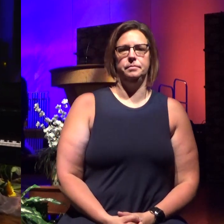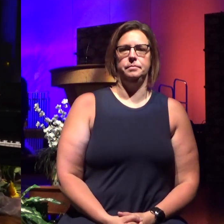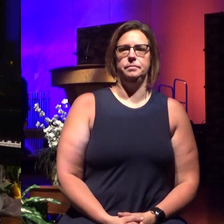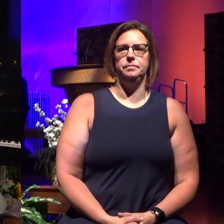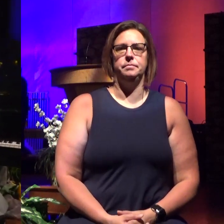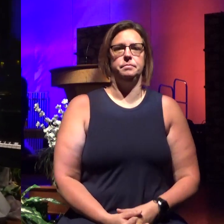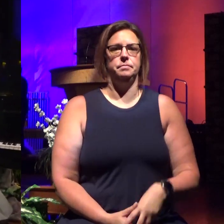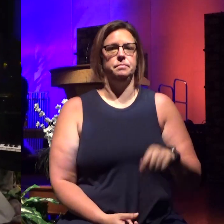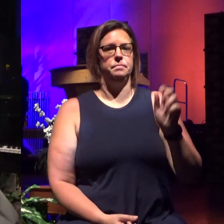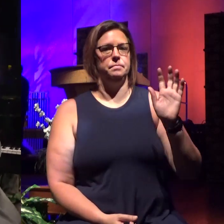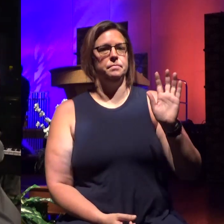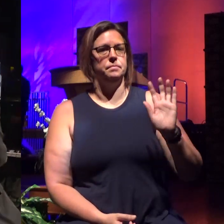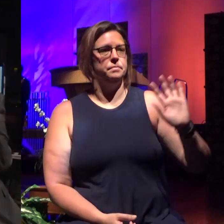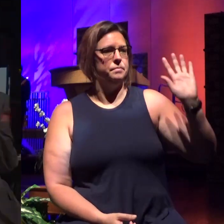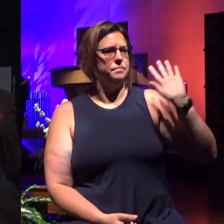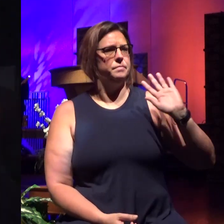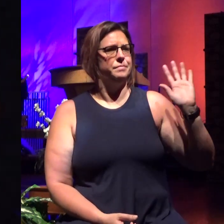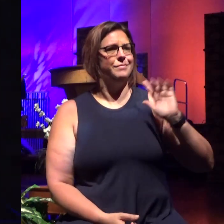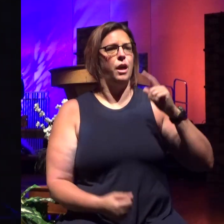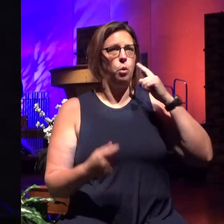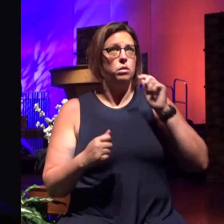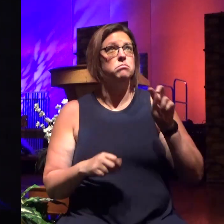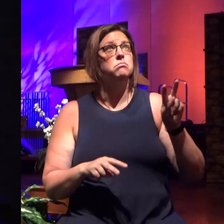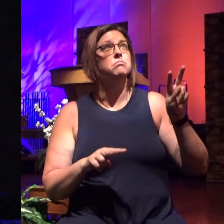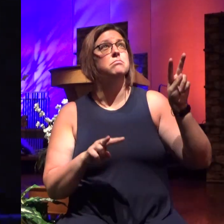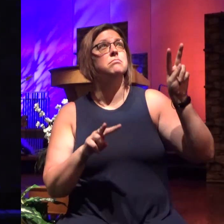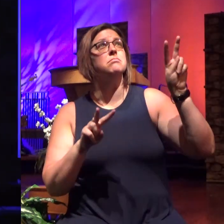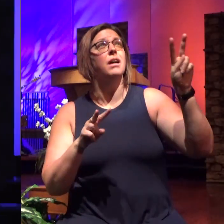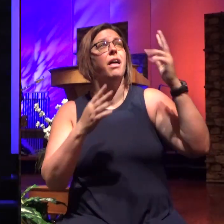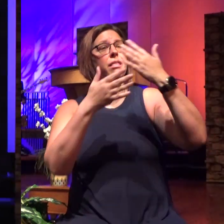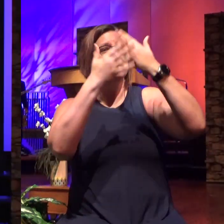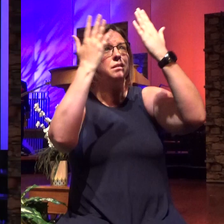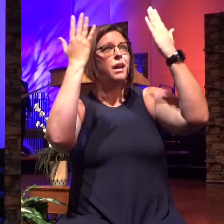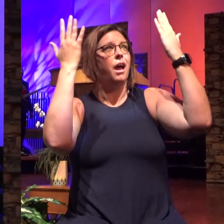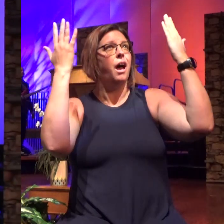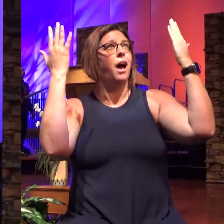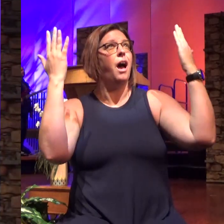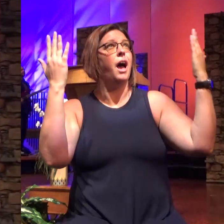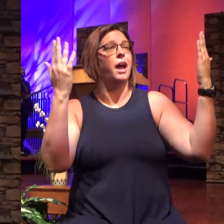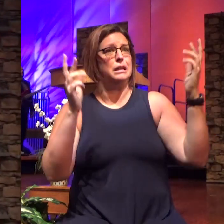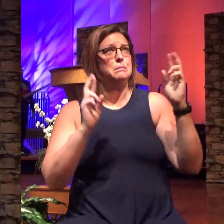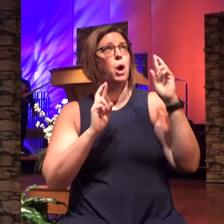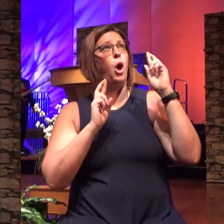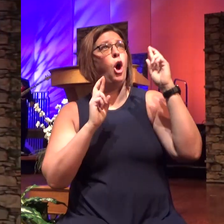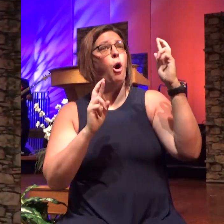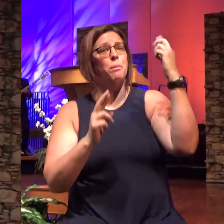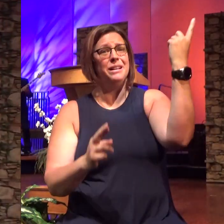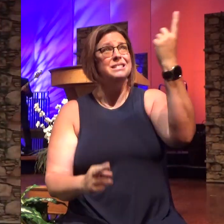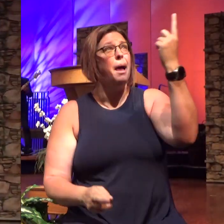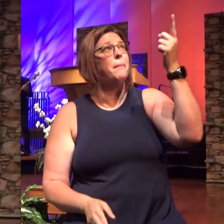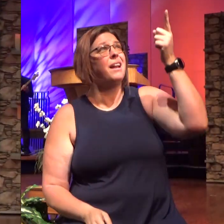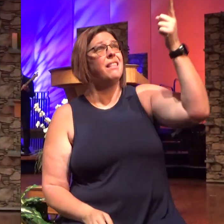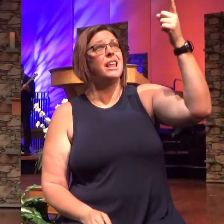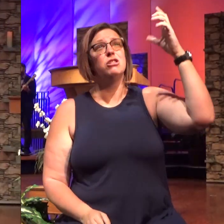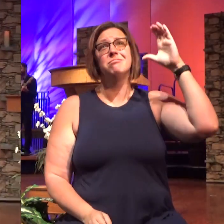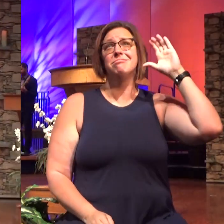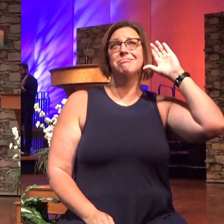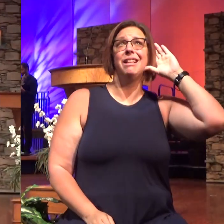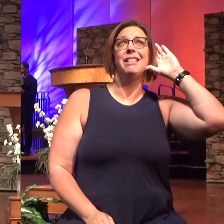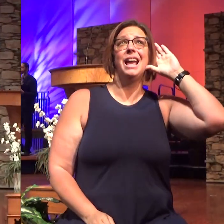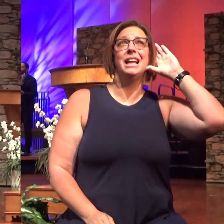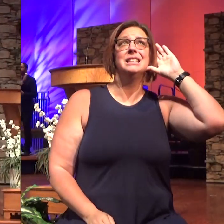I was looking to the sky, hoping maybe someone would listen, give